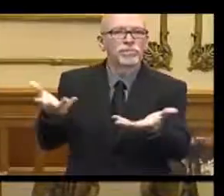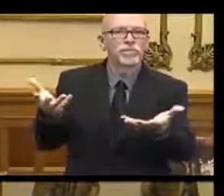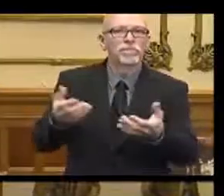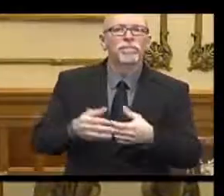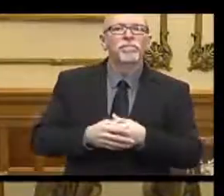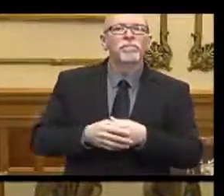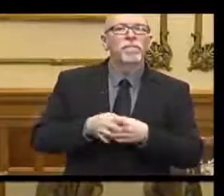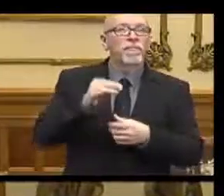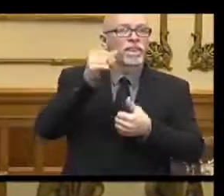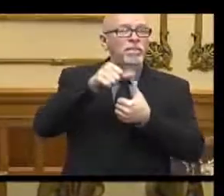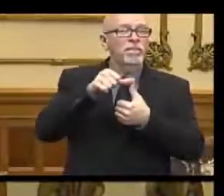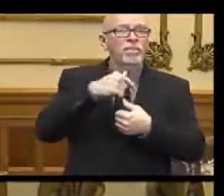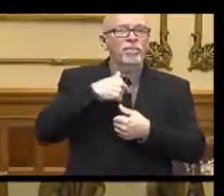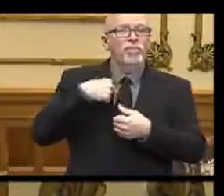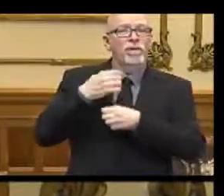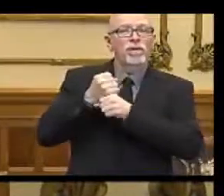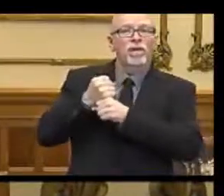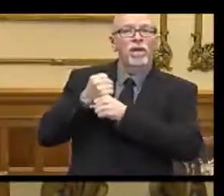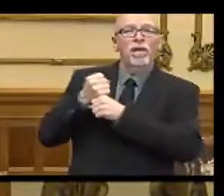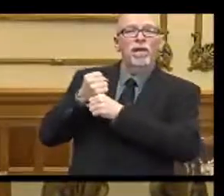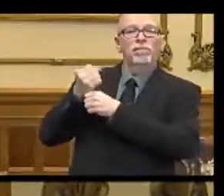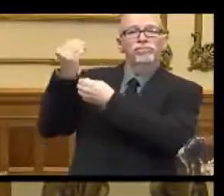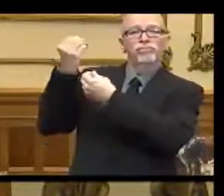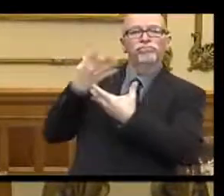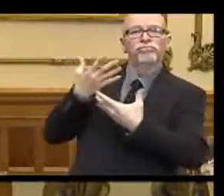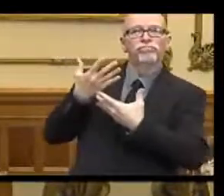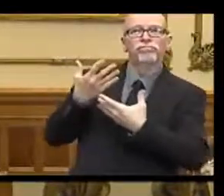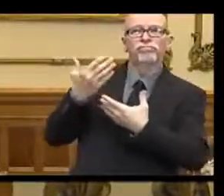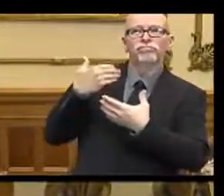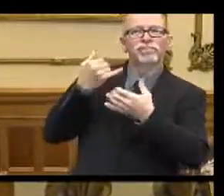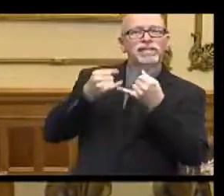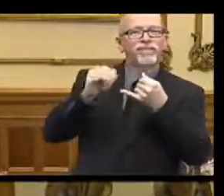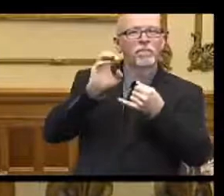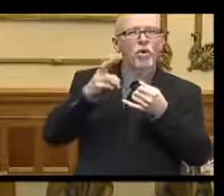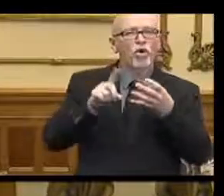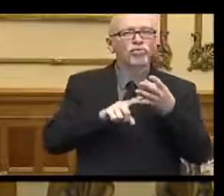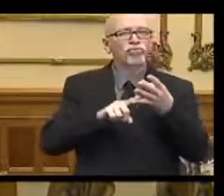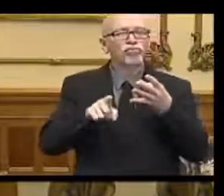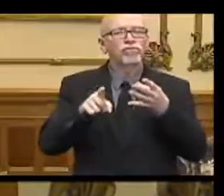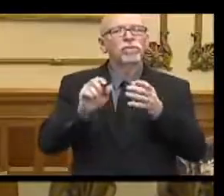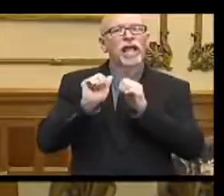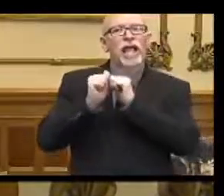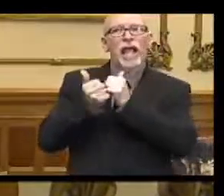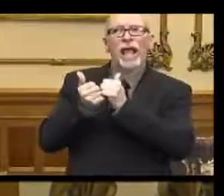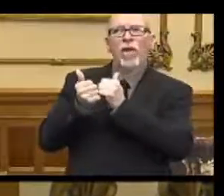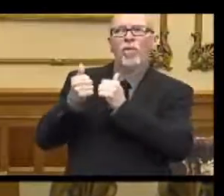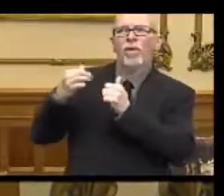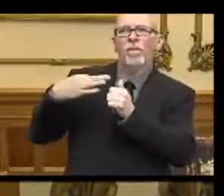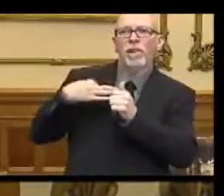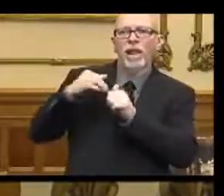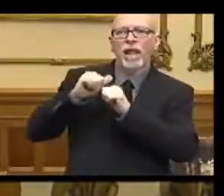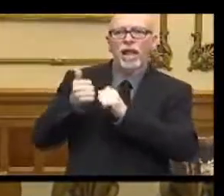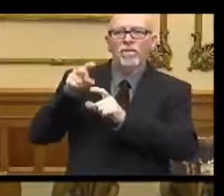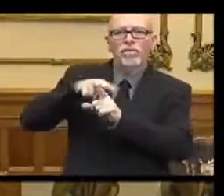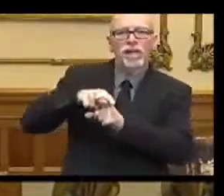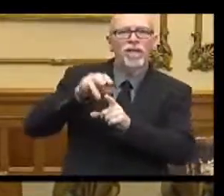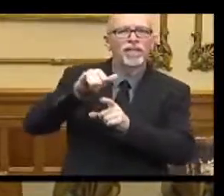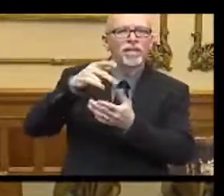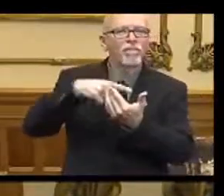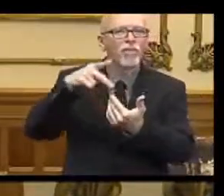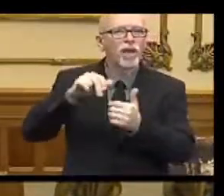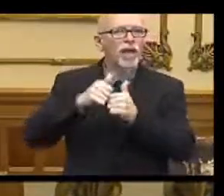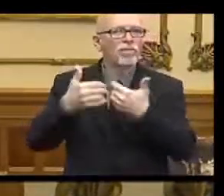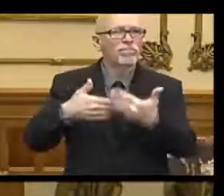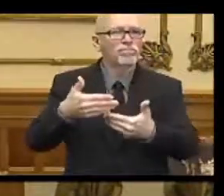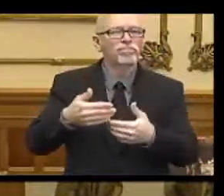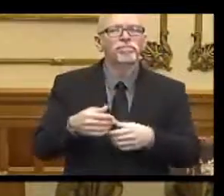If you recall, we received guidance sometime late March on how to apply and how to implement those programs. And we quickly